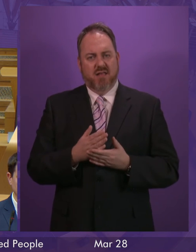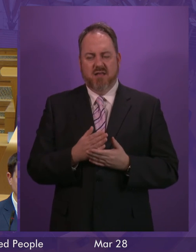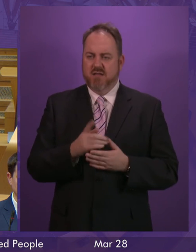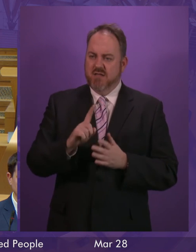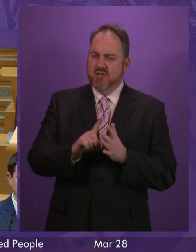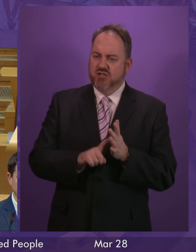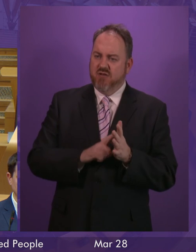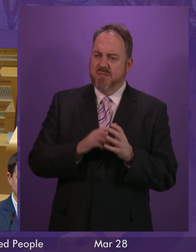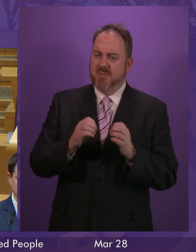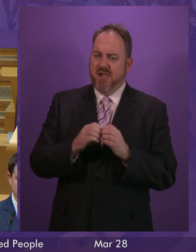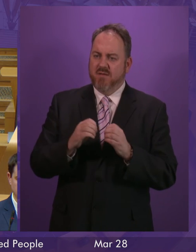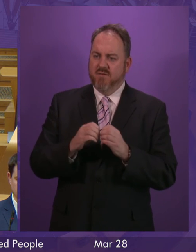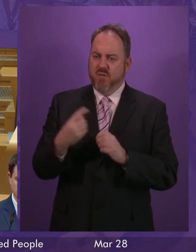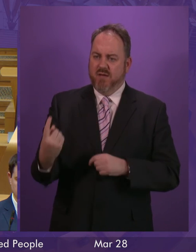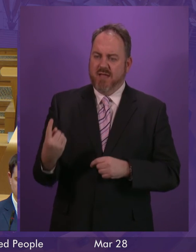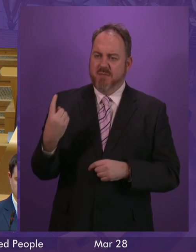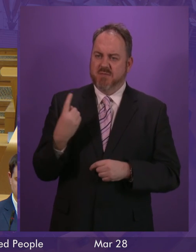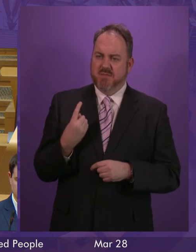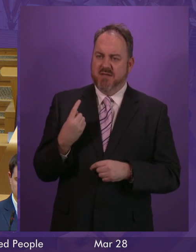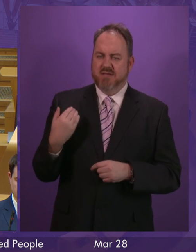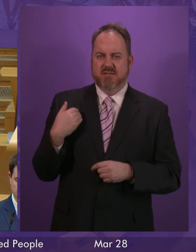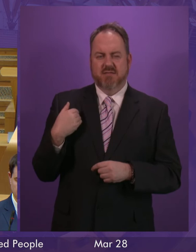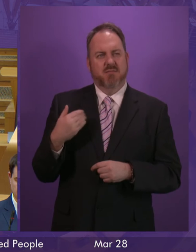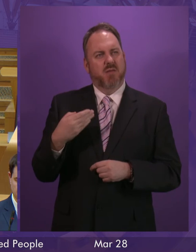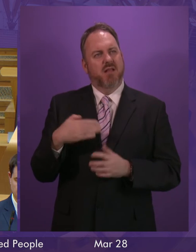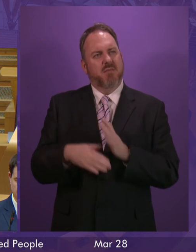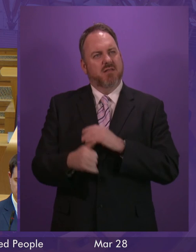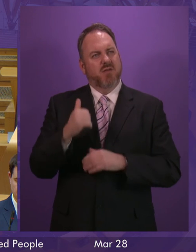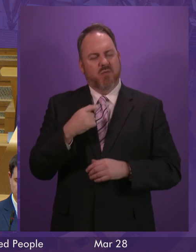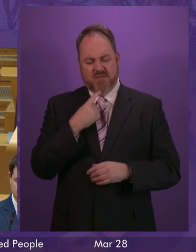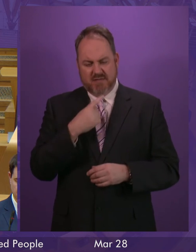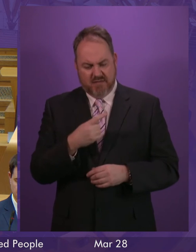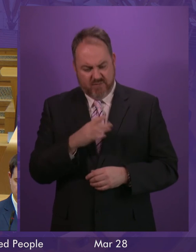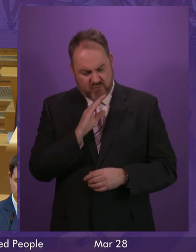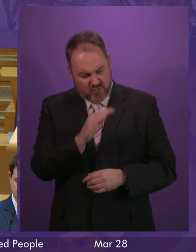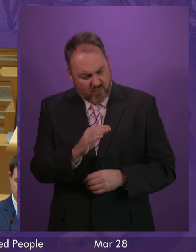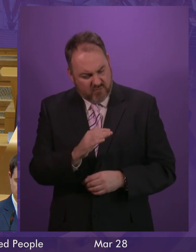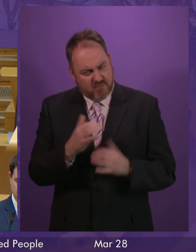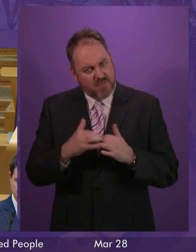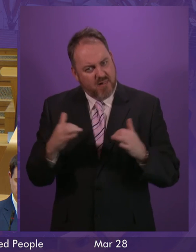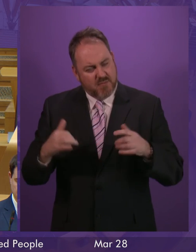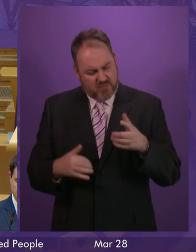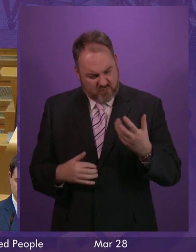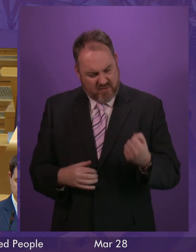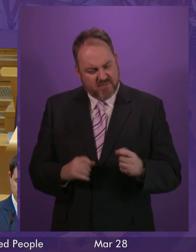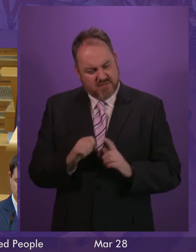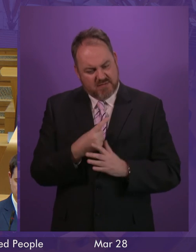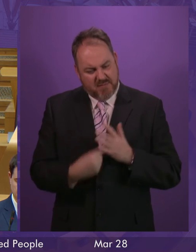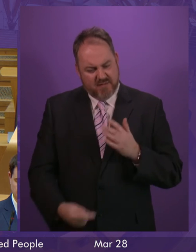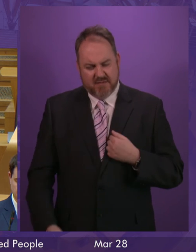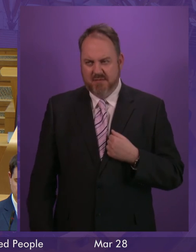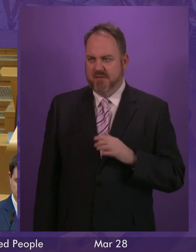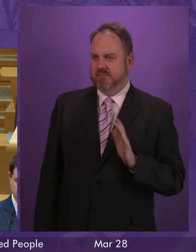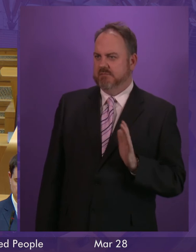Balfour approached me in the garden lobby about nine months ago, and asked me if I'd notified Parliament of that as being a disability. And I